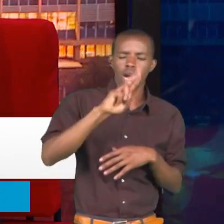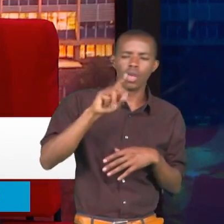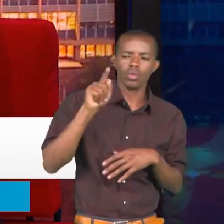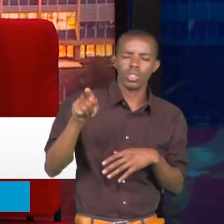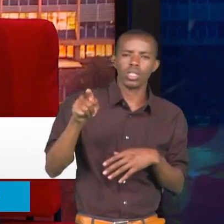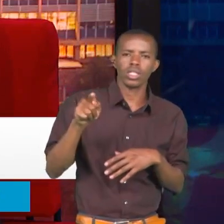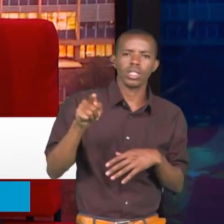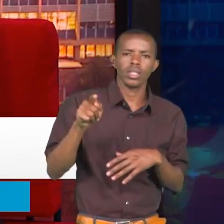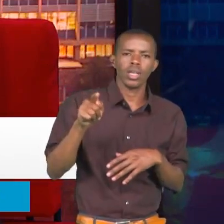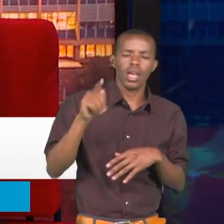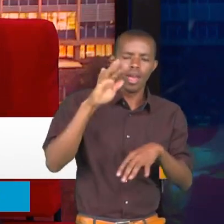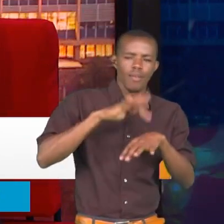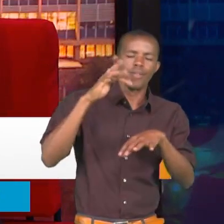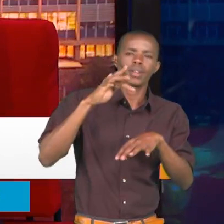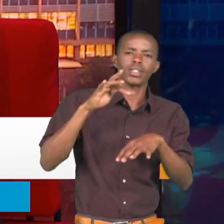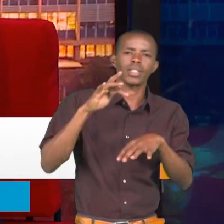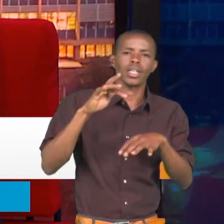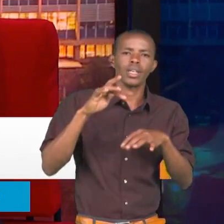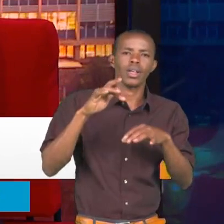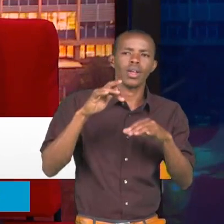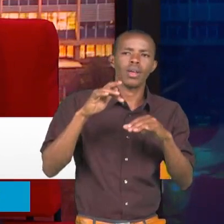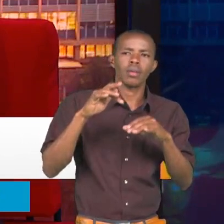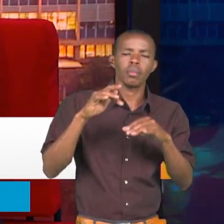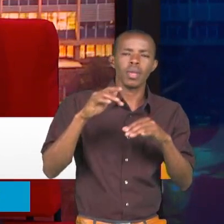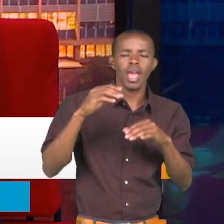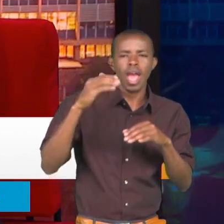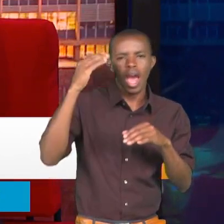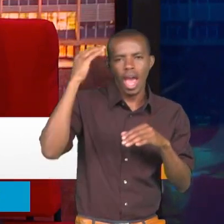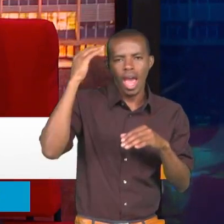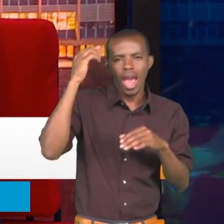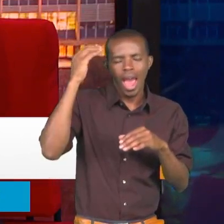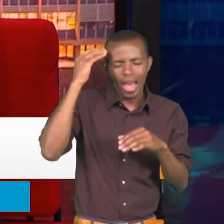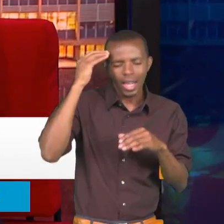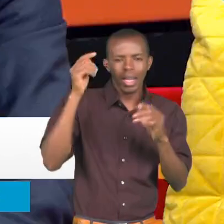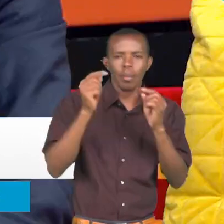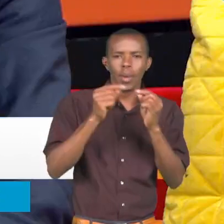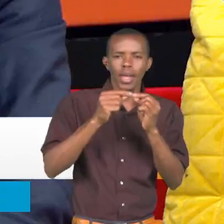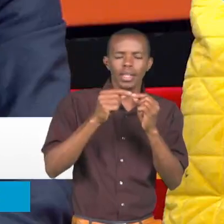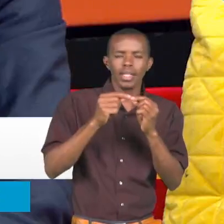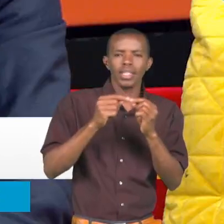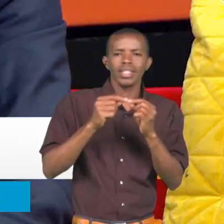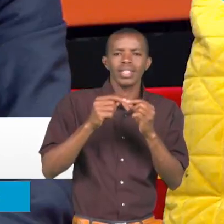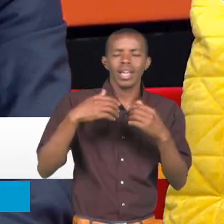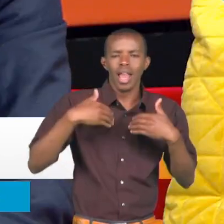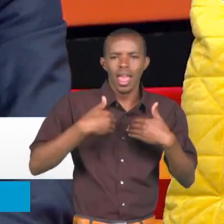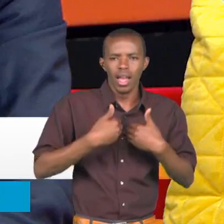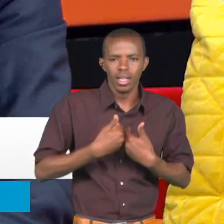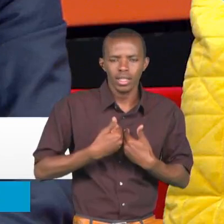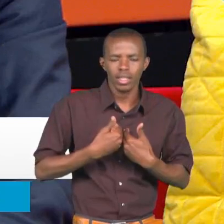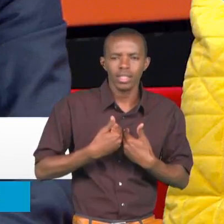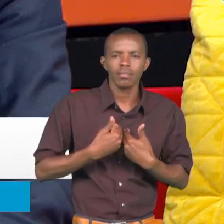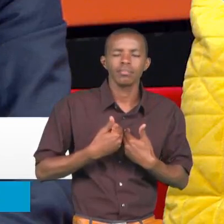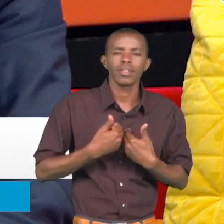which are mild. Okay. So this range from a mild headache, okay. a feeling of dizziness, mm-hmm. and a feeling